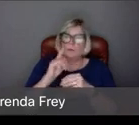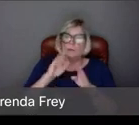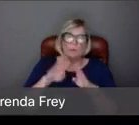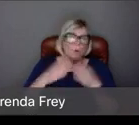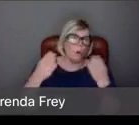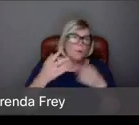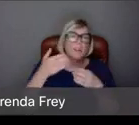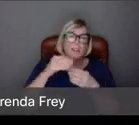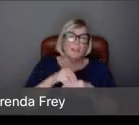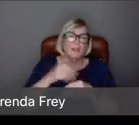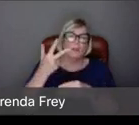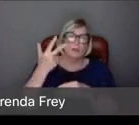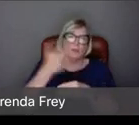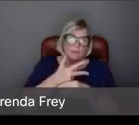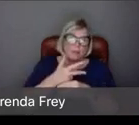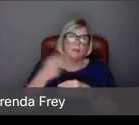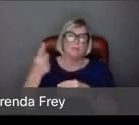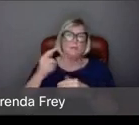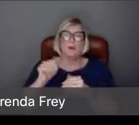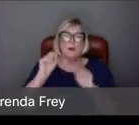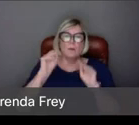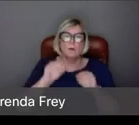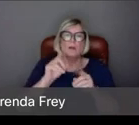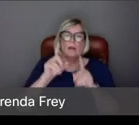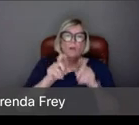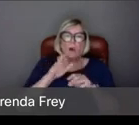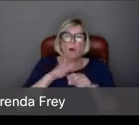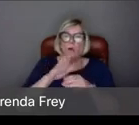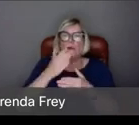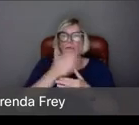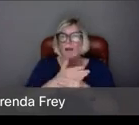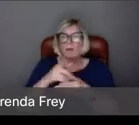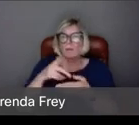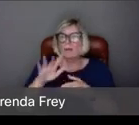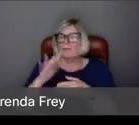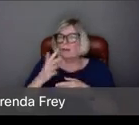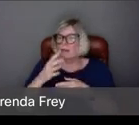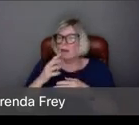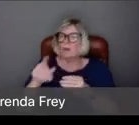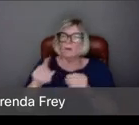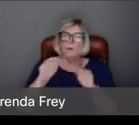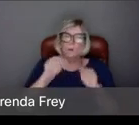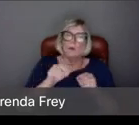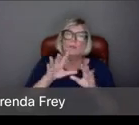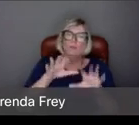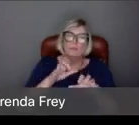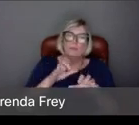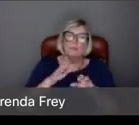can be looked at, and then someone can put an inquiry on your file, and then you pay $5 and you put it back on again.